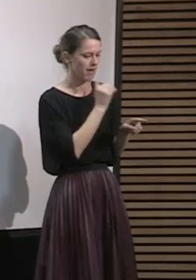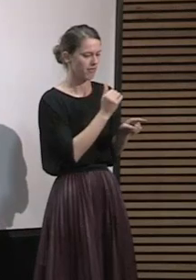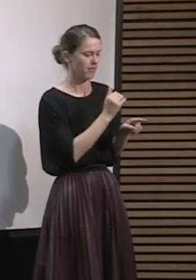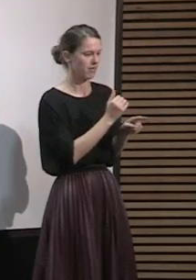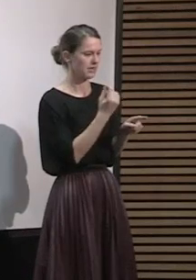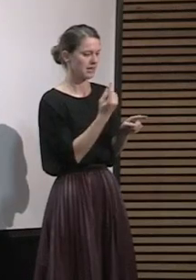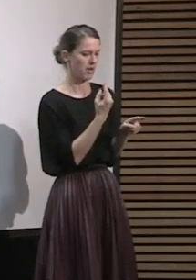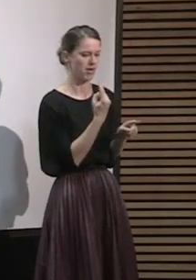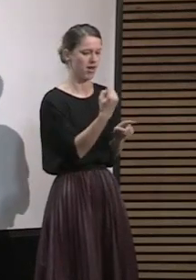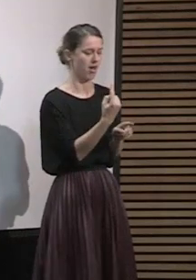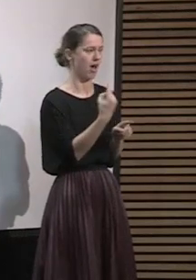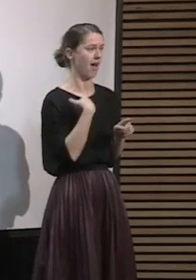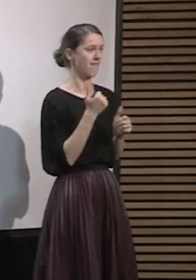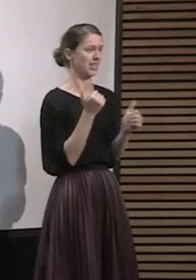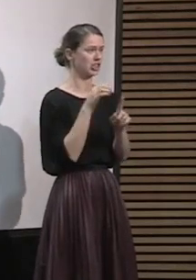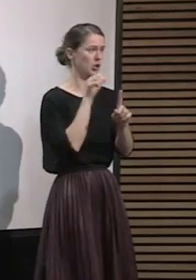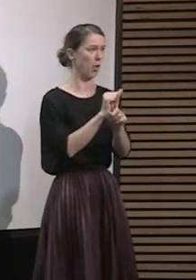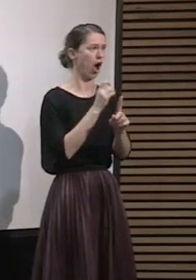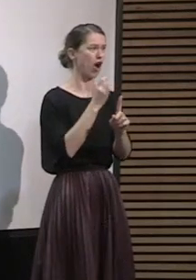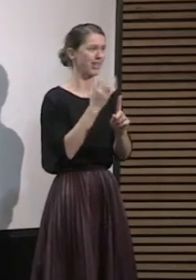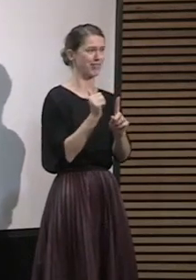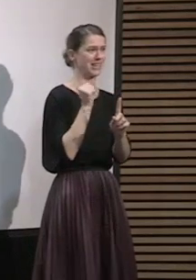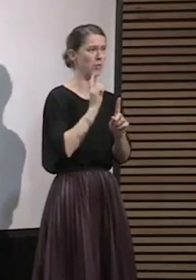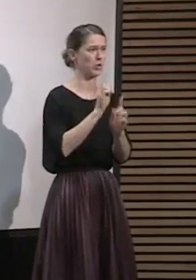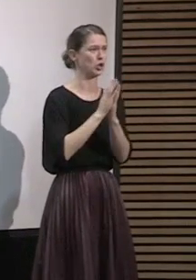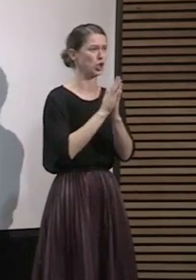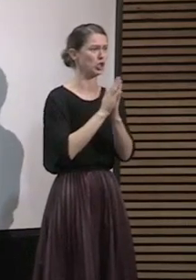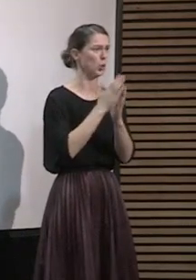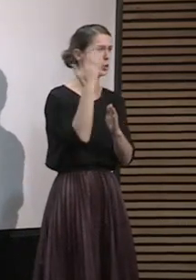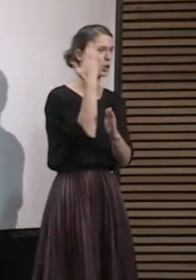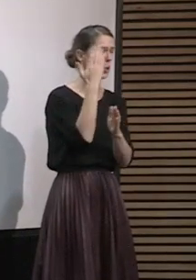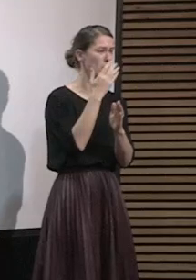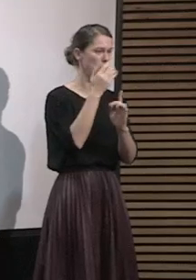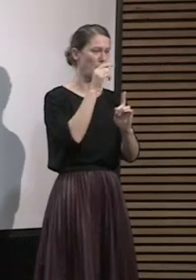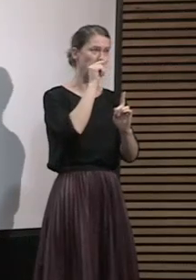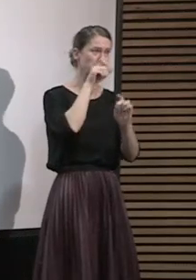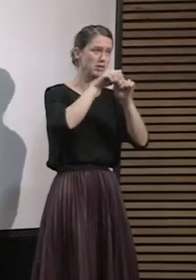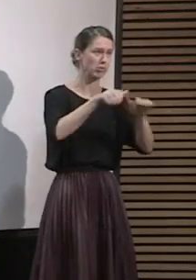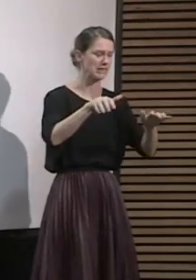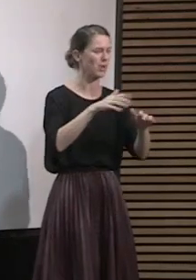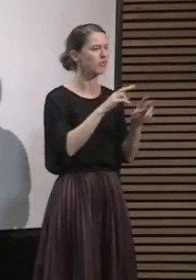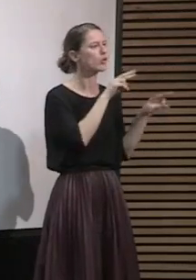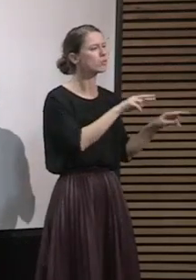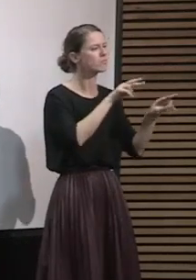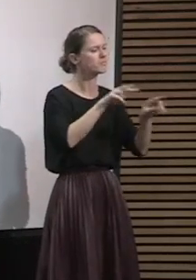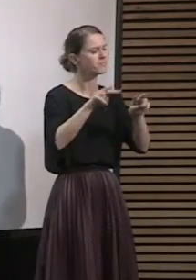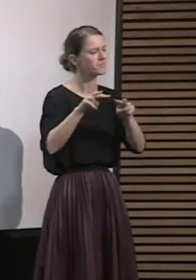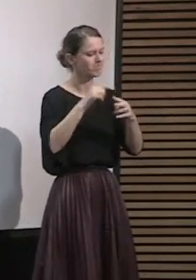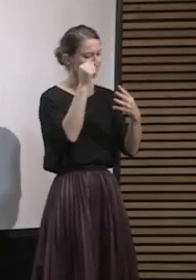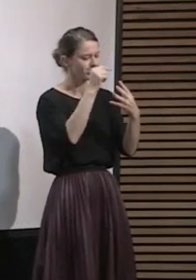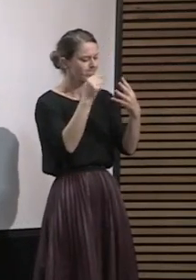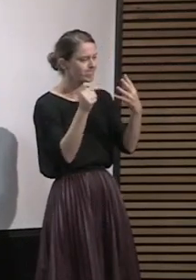spread, like churches or schools and so on. We've seen that already. So again, it's looking at the pattern, geographical and those sorts of settings, the